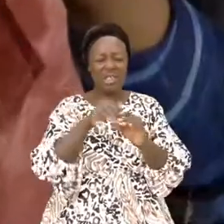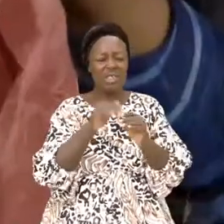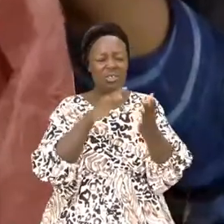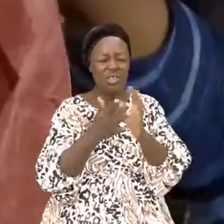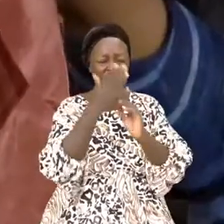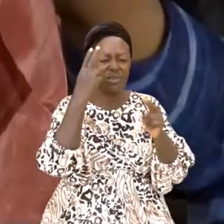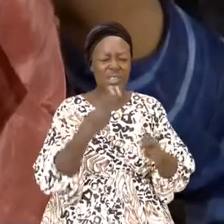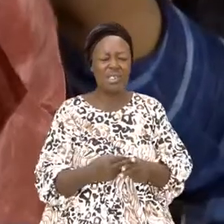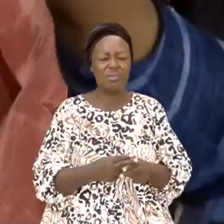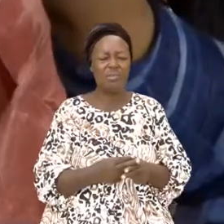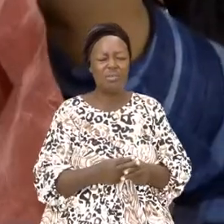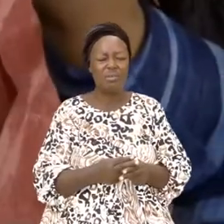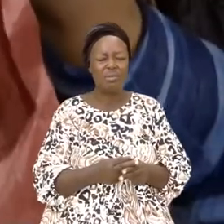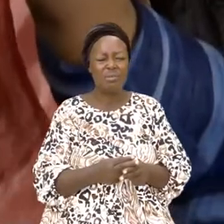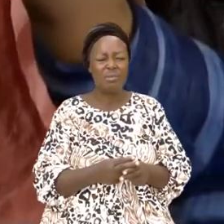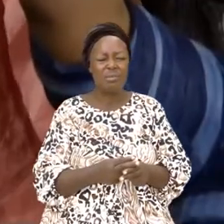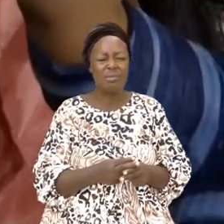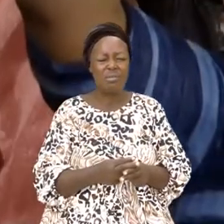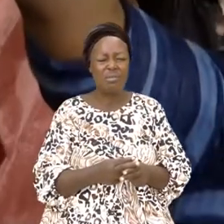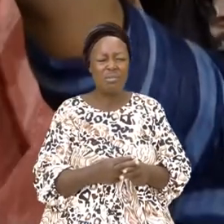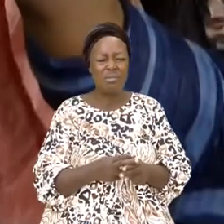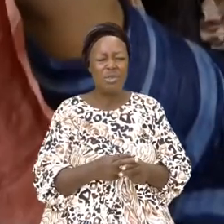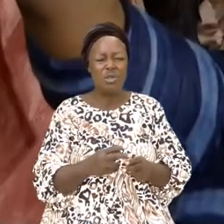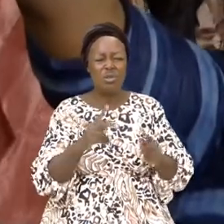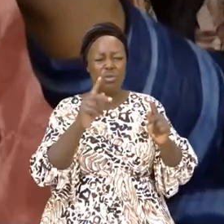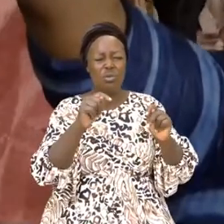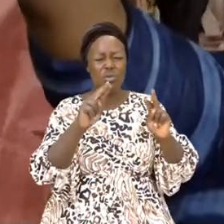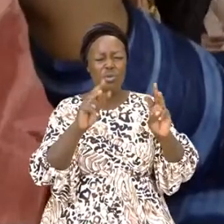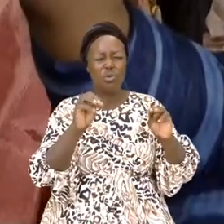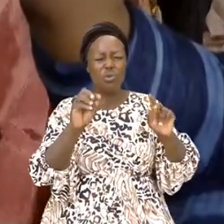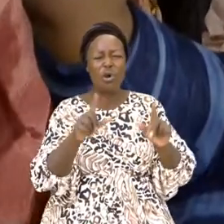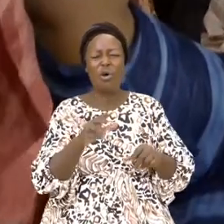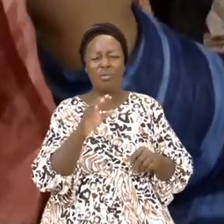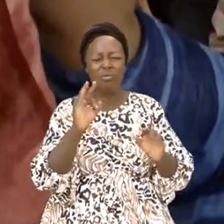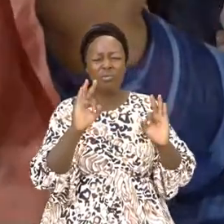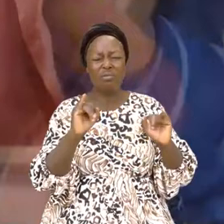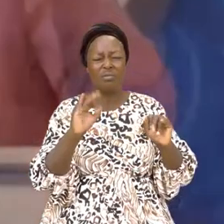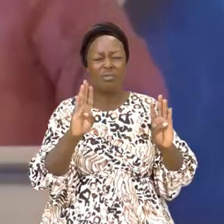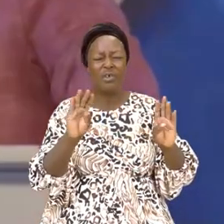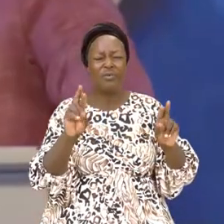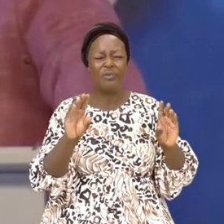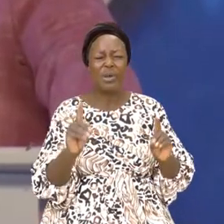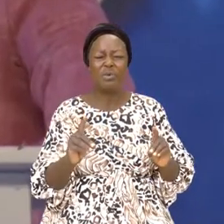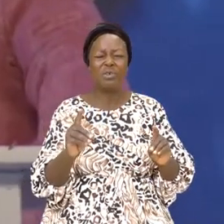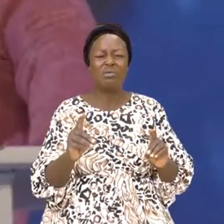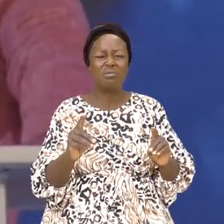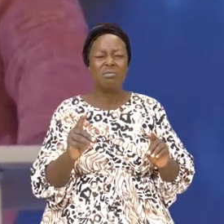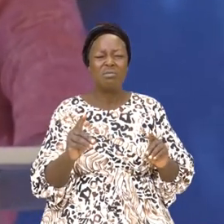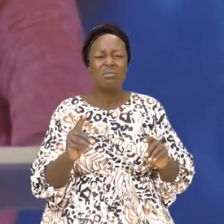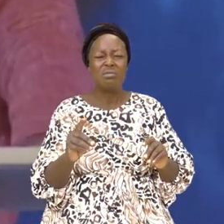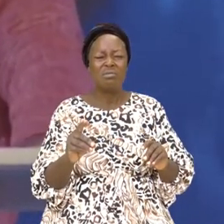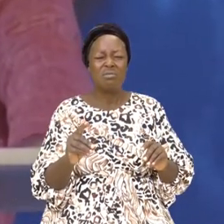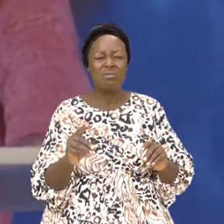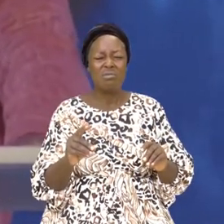name. Tumor, fibroid, hernia, hunchback, by